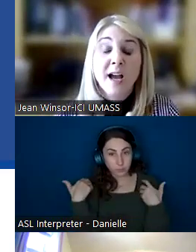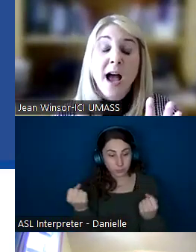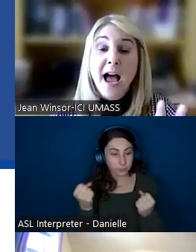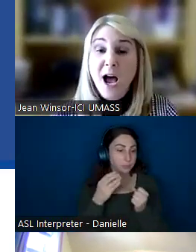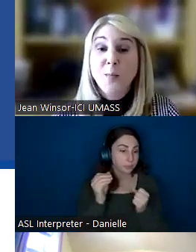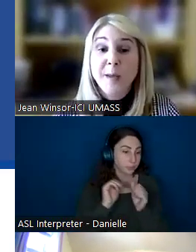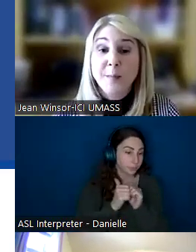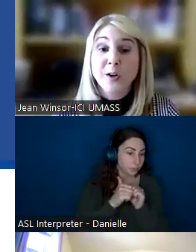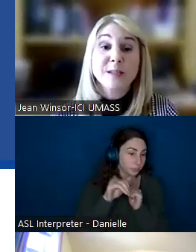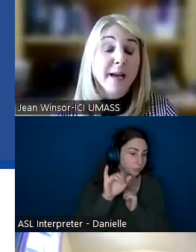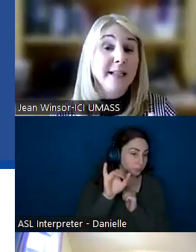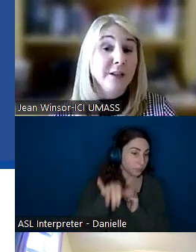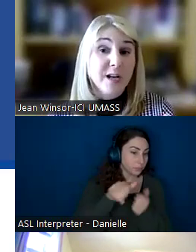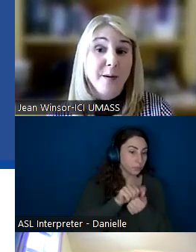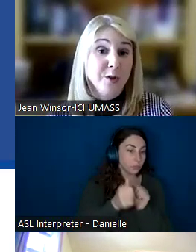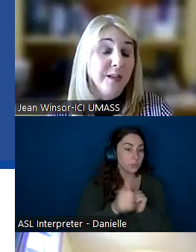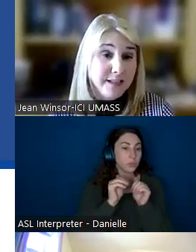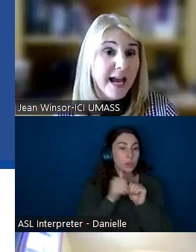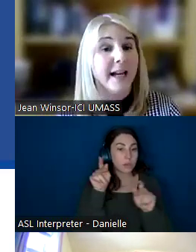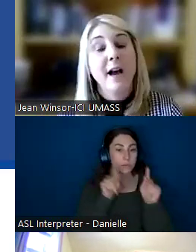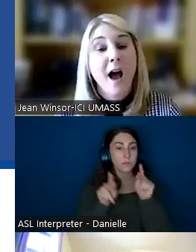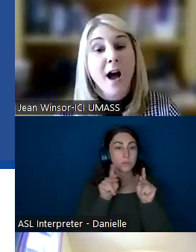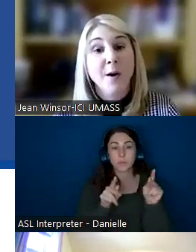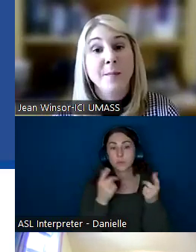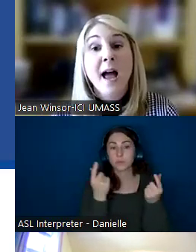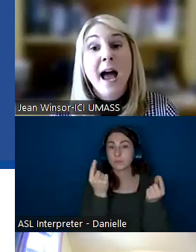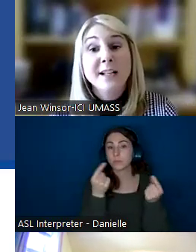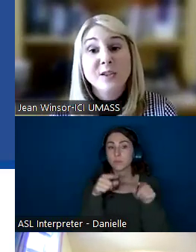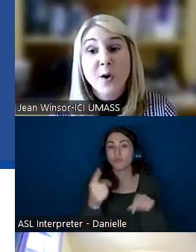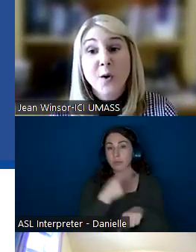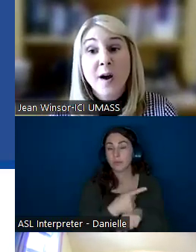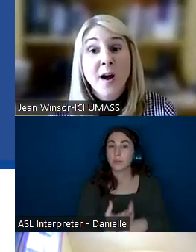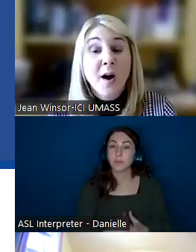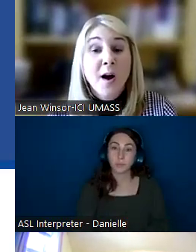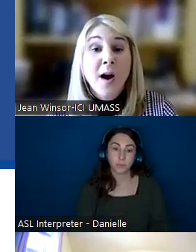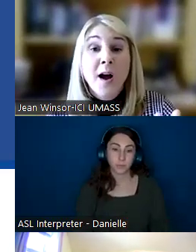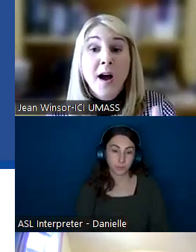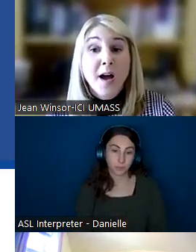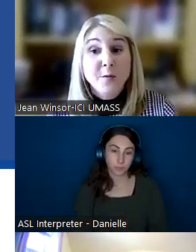changed how people are spending their time during the day? And so,